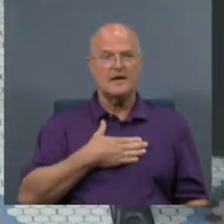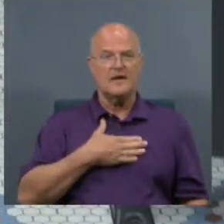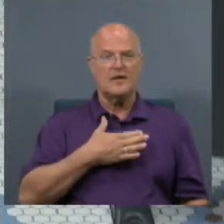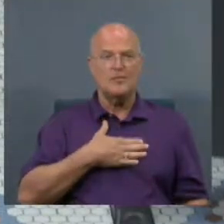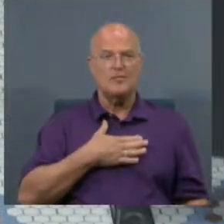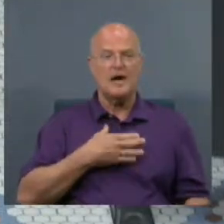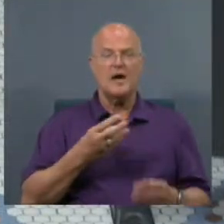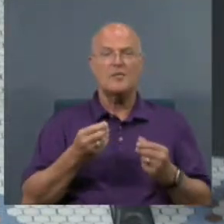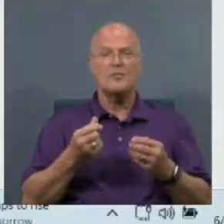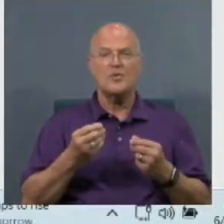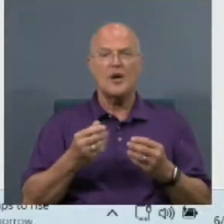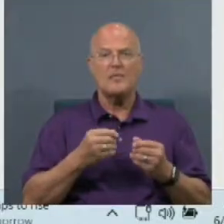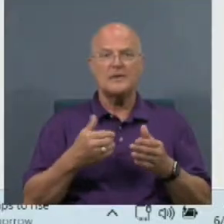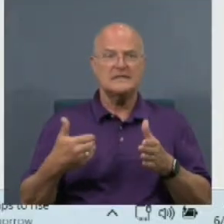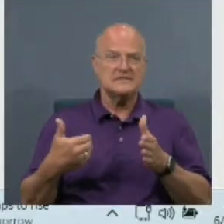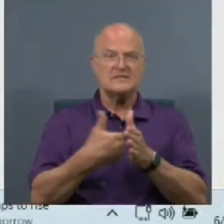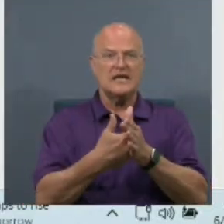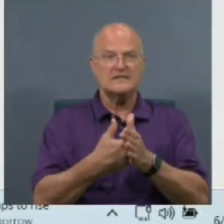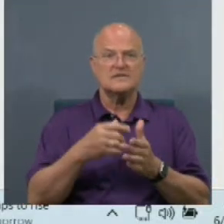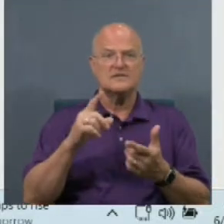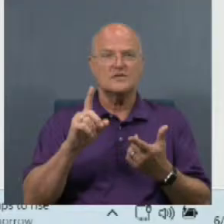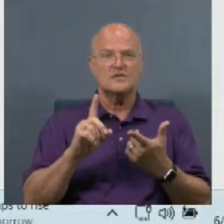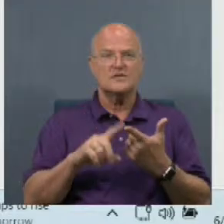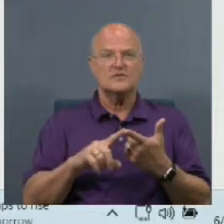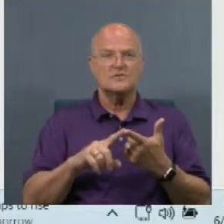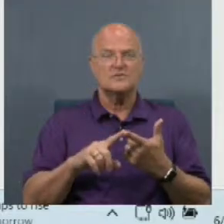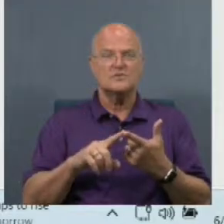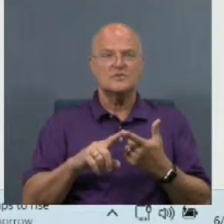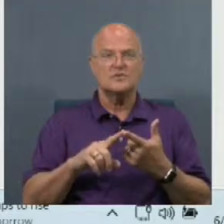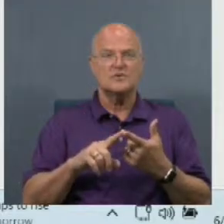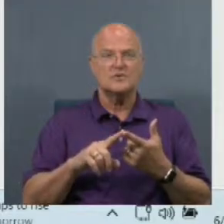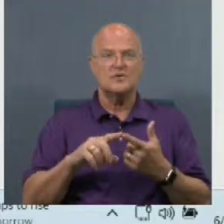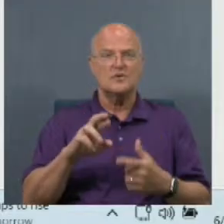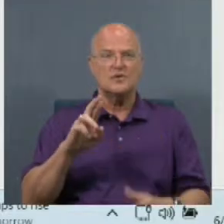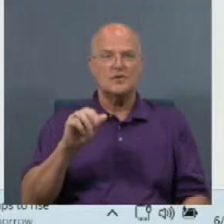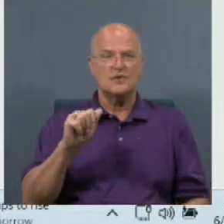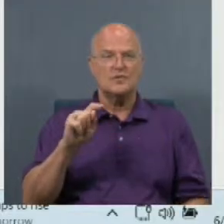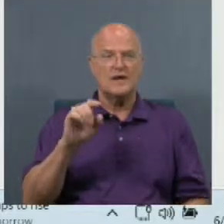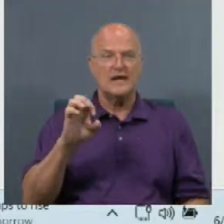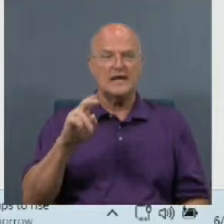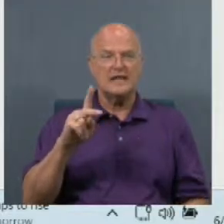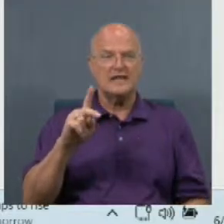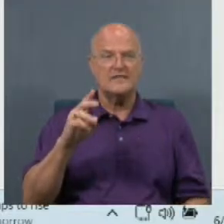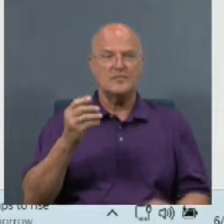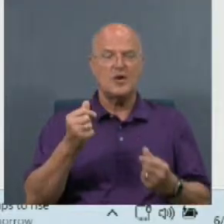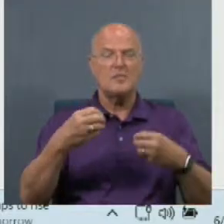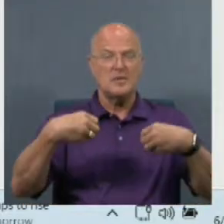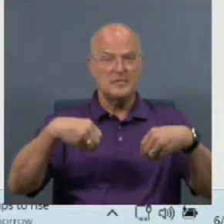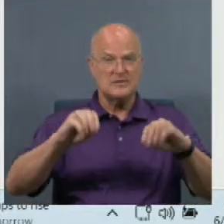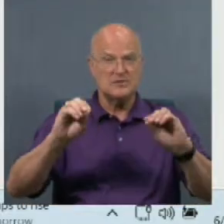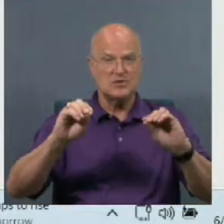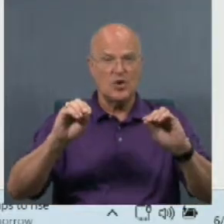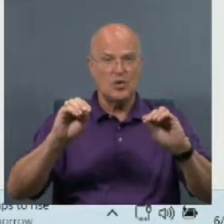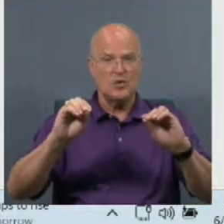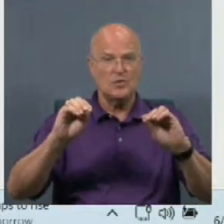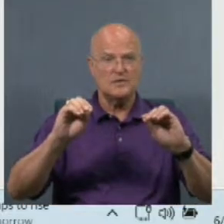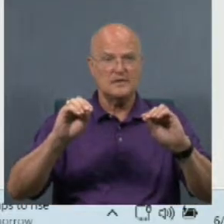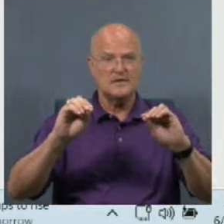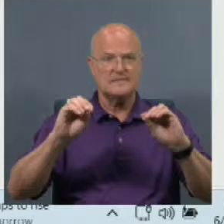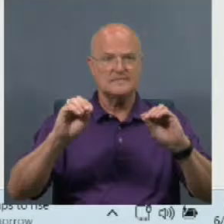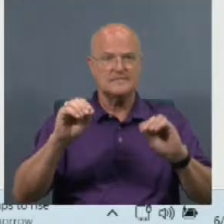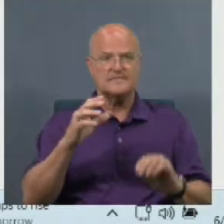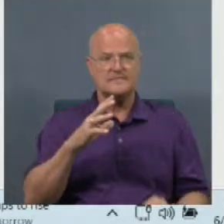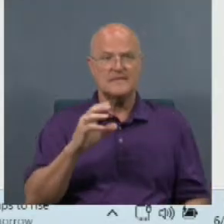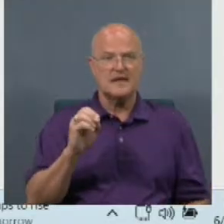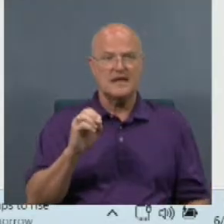My property is adjacent to the Ratcliffe property, which has been sold,